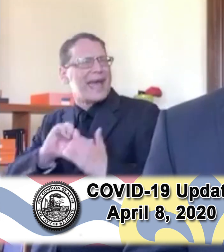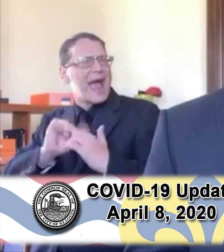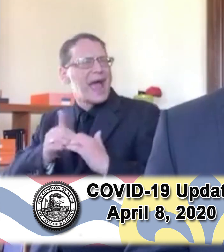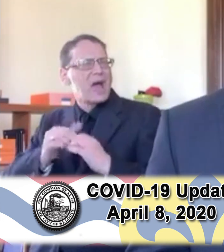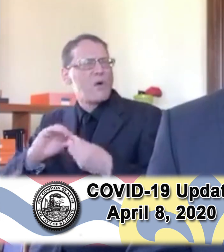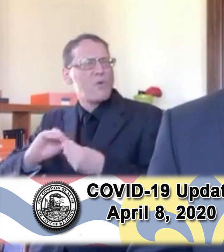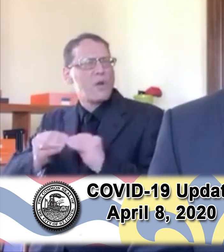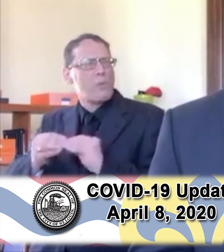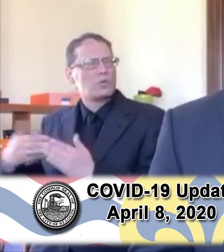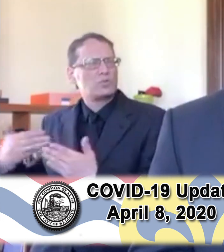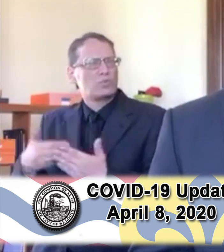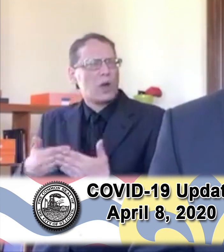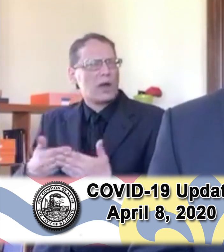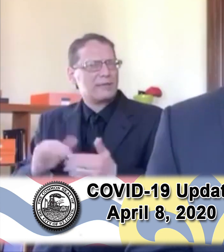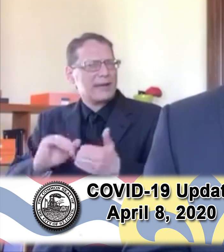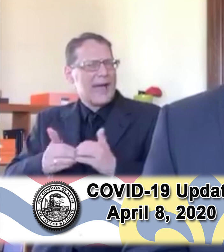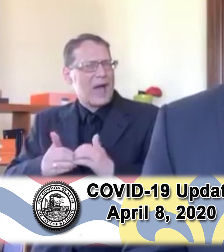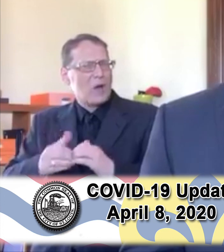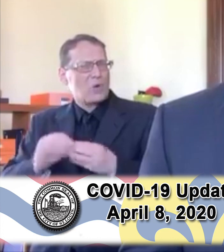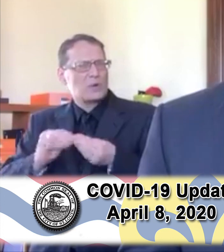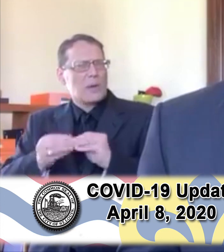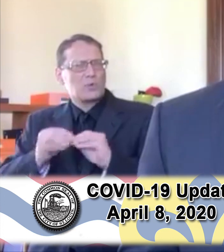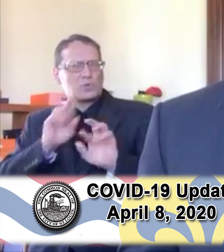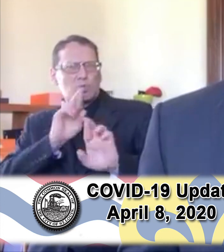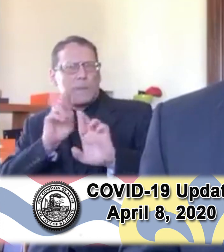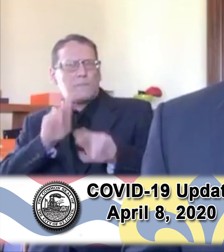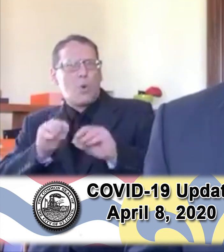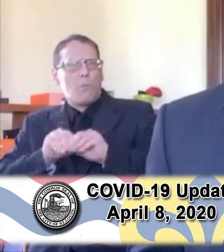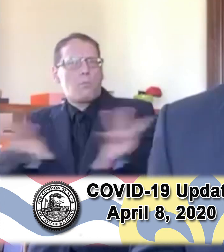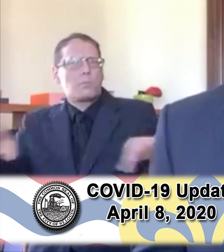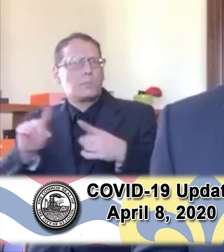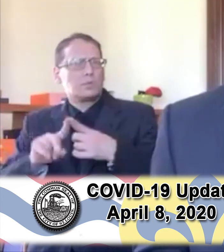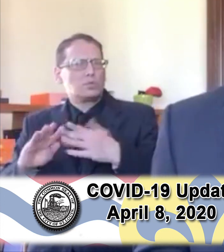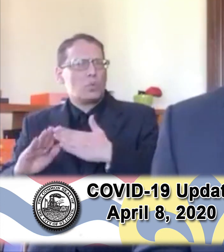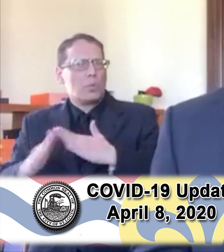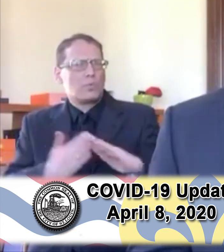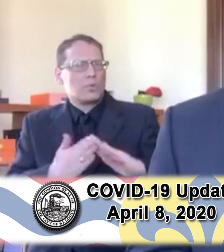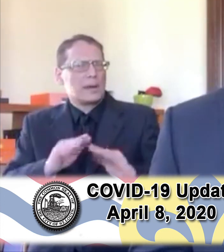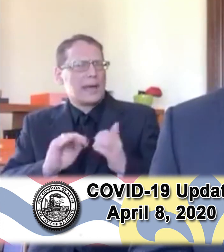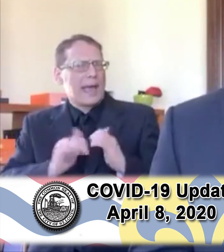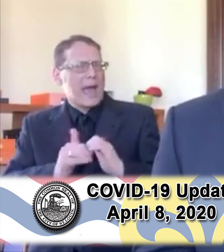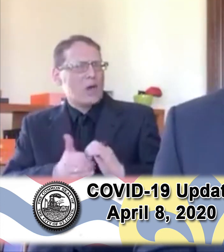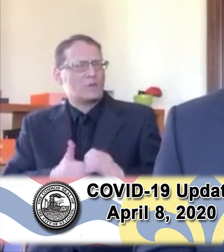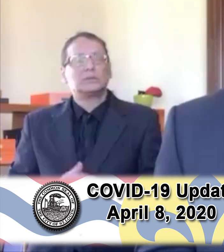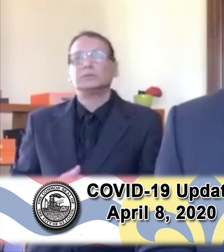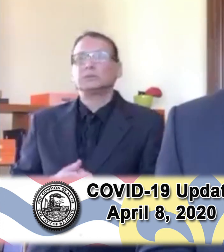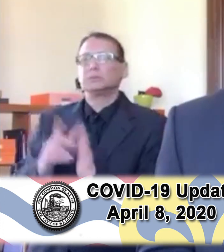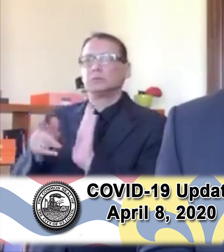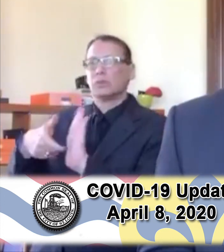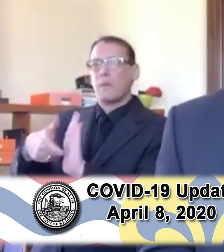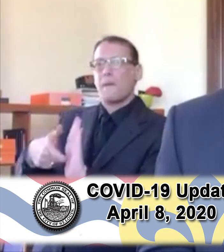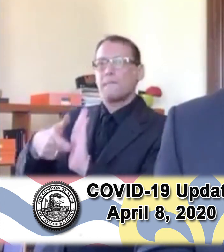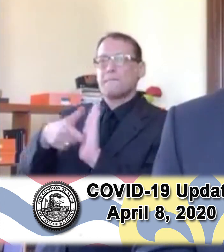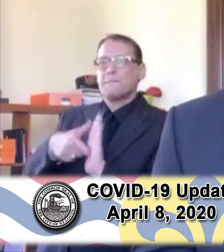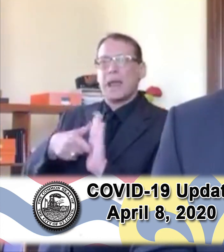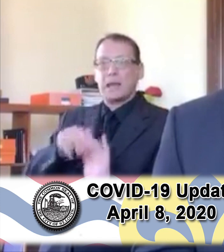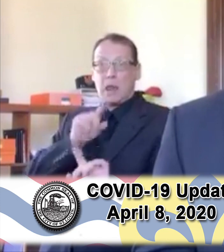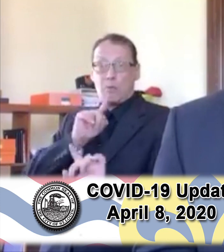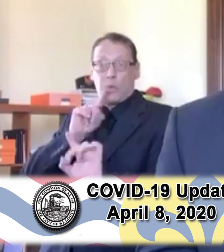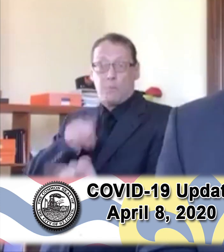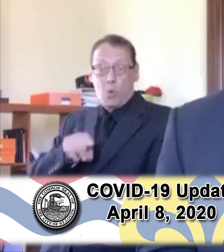are we reporting those numbers out? All right, so for the state of Missouri, mandated reporters are those agencies that